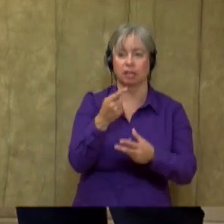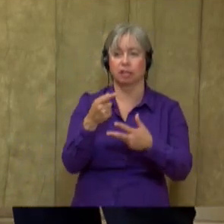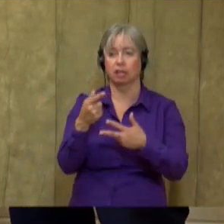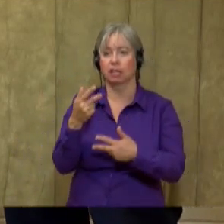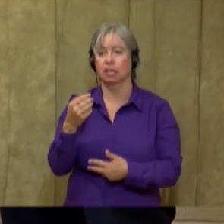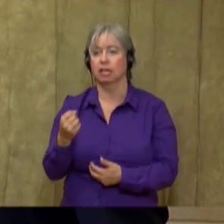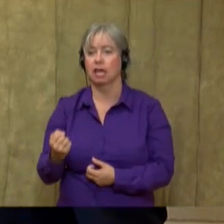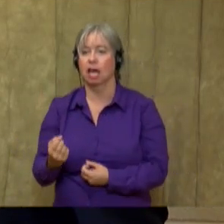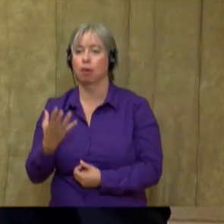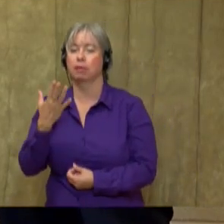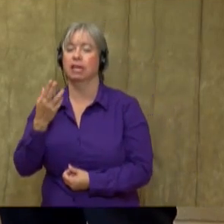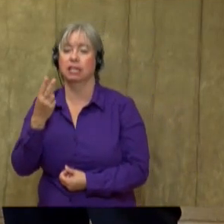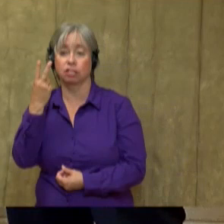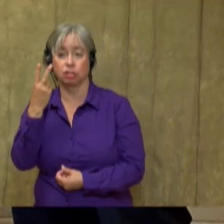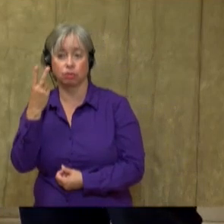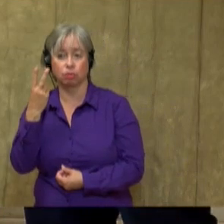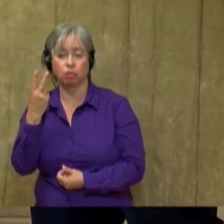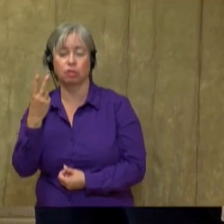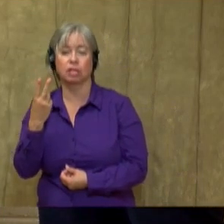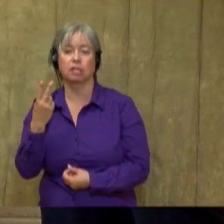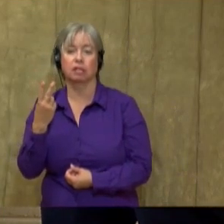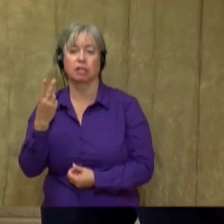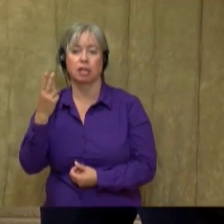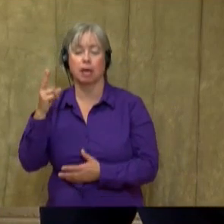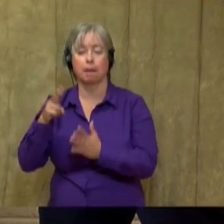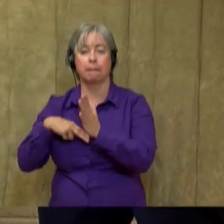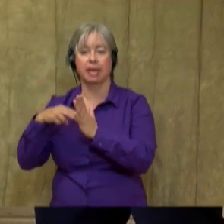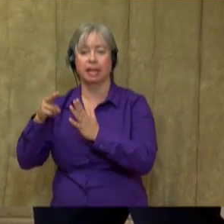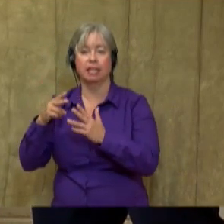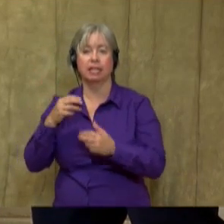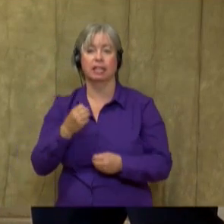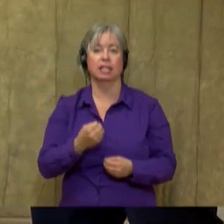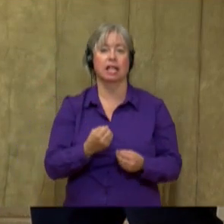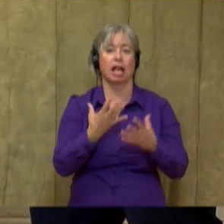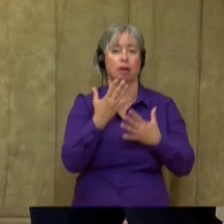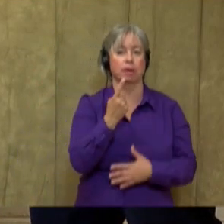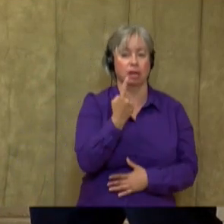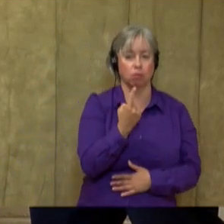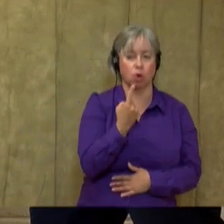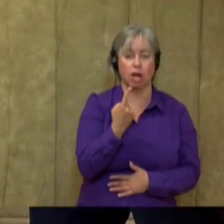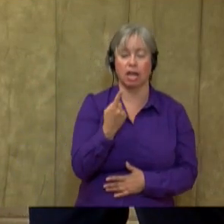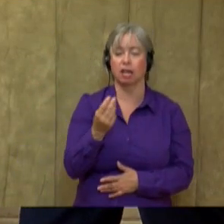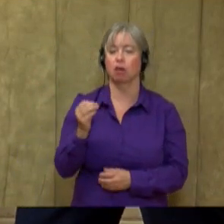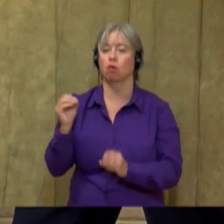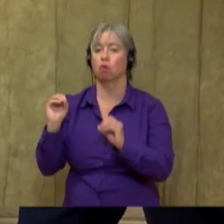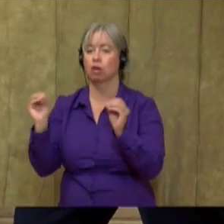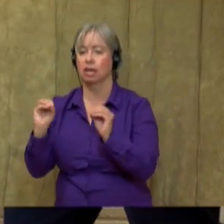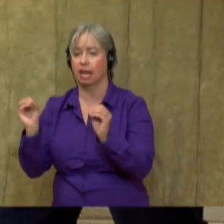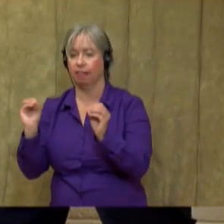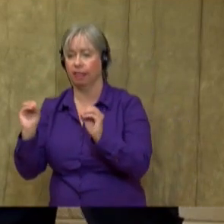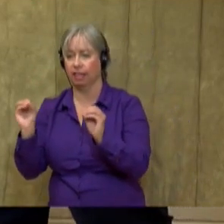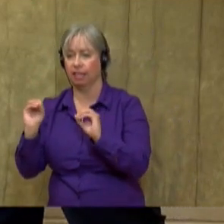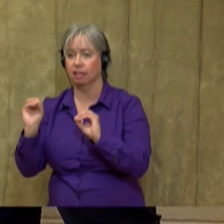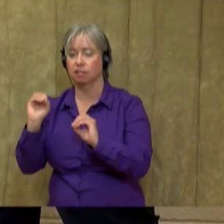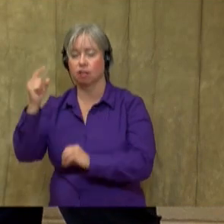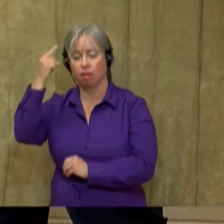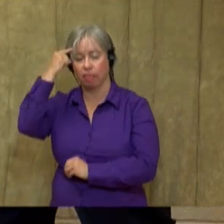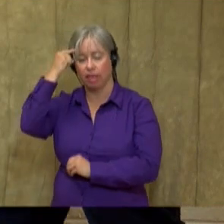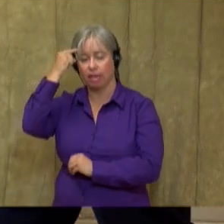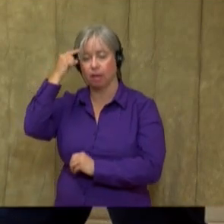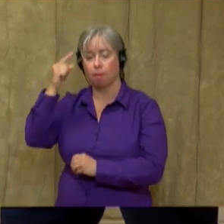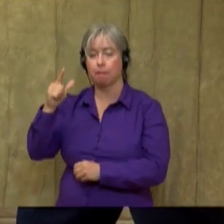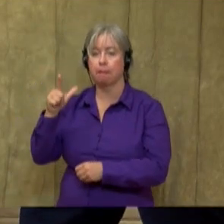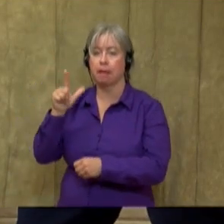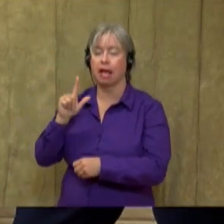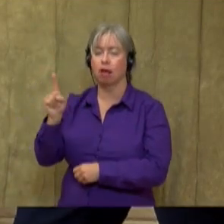painted? How many have 1 face painted? And then how many don't have any paint at all? And I really want you thinking about location and